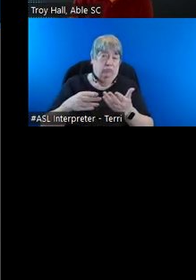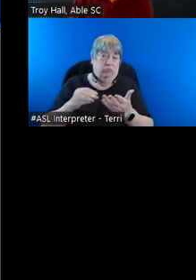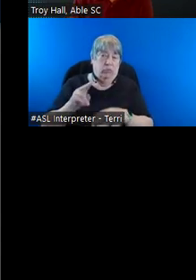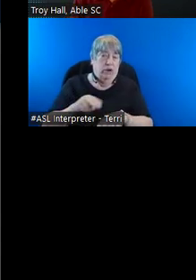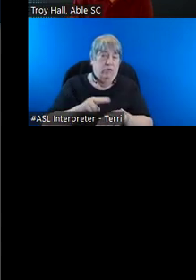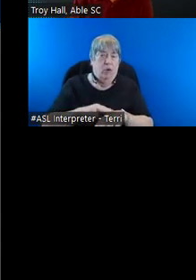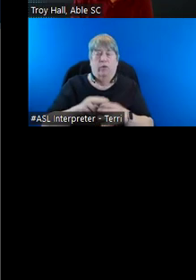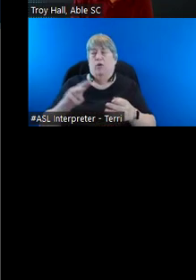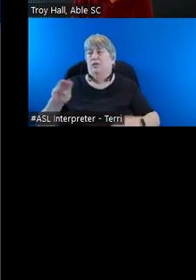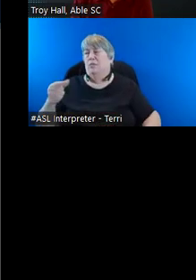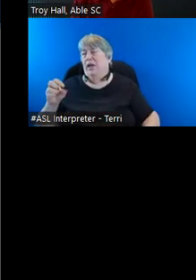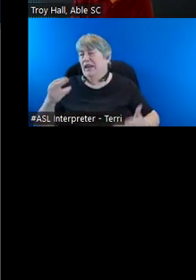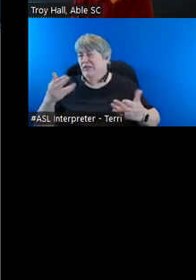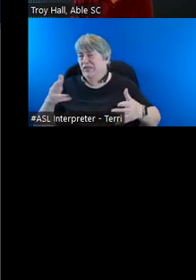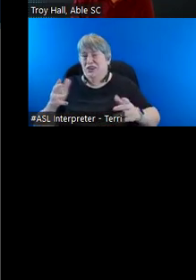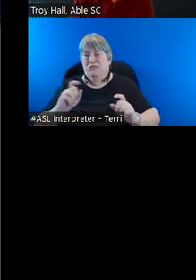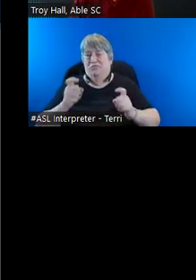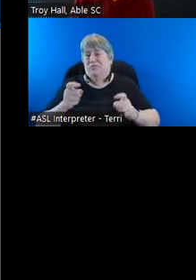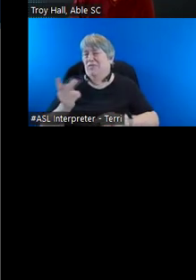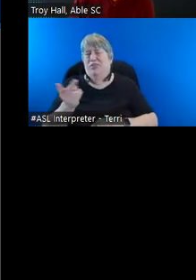done it because she and Rebecca are awesome.